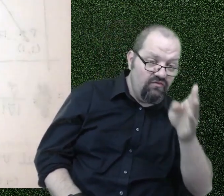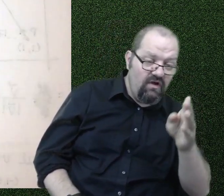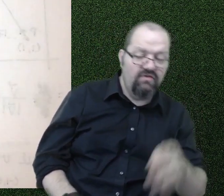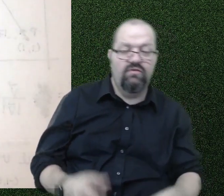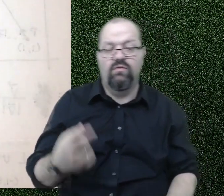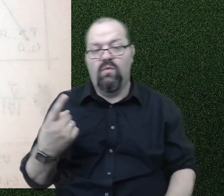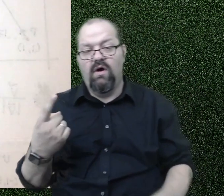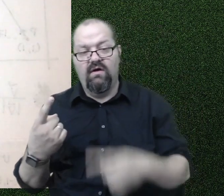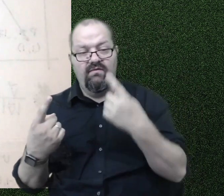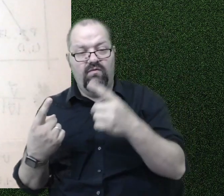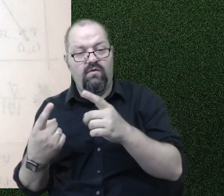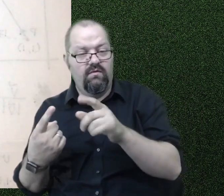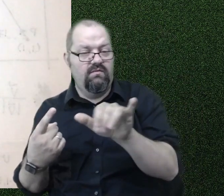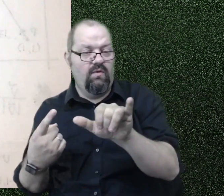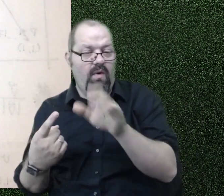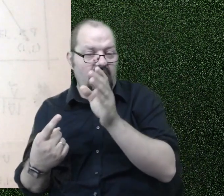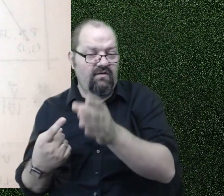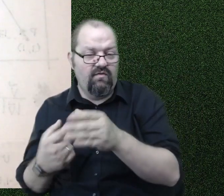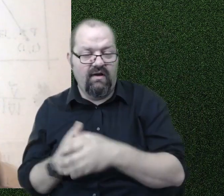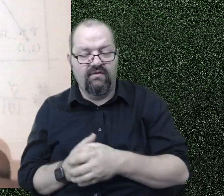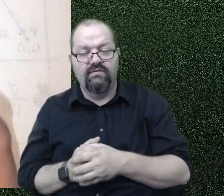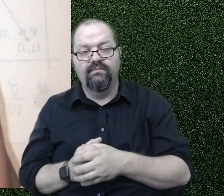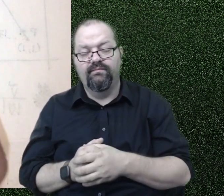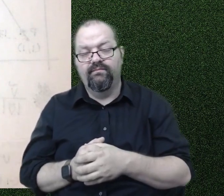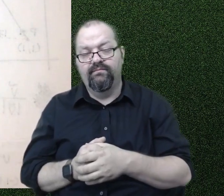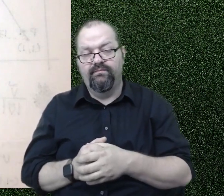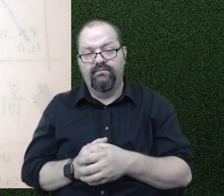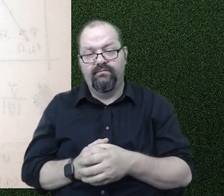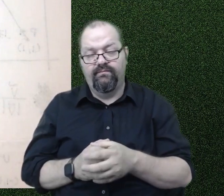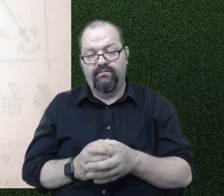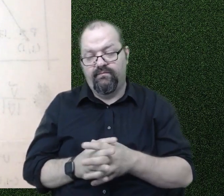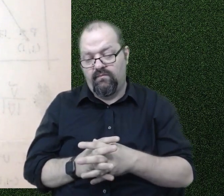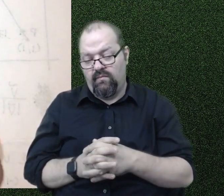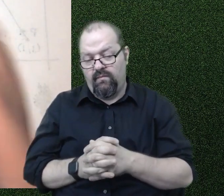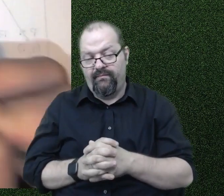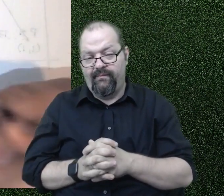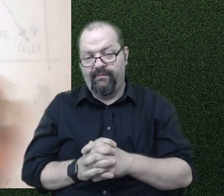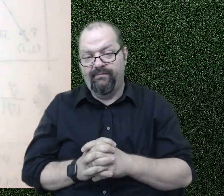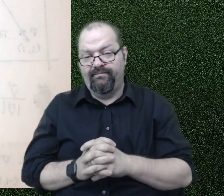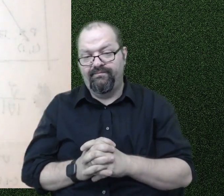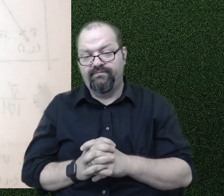other because our axes are always perpendicular from each other.